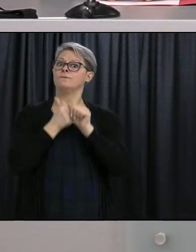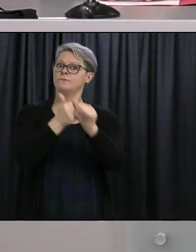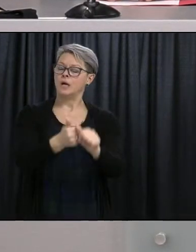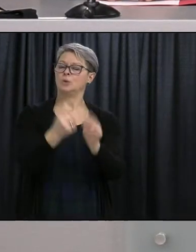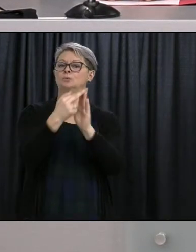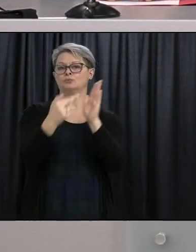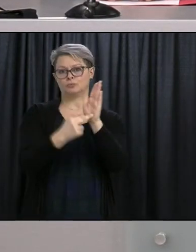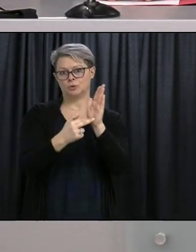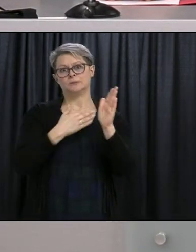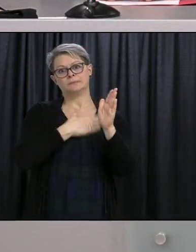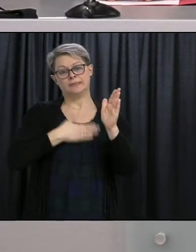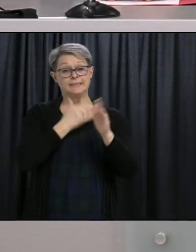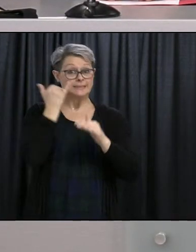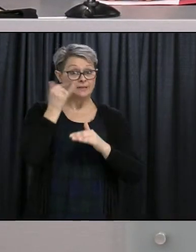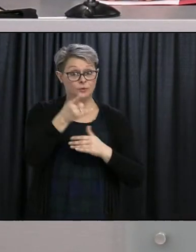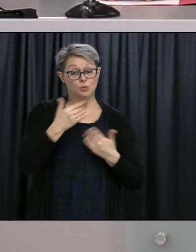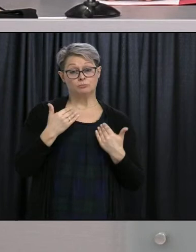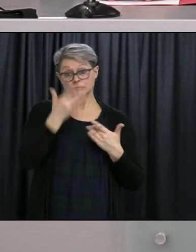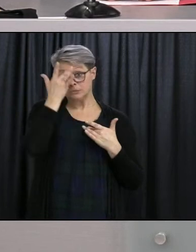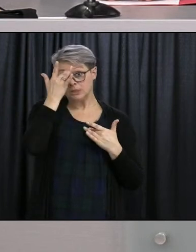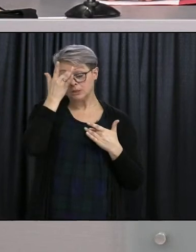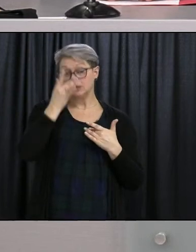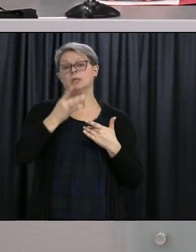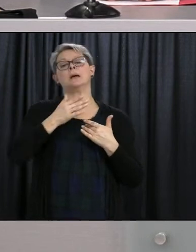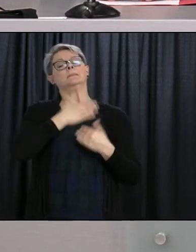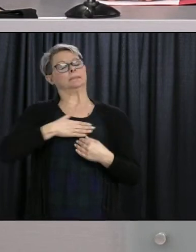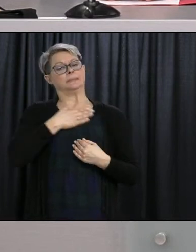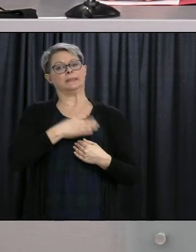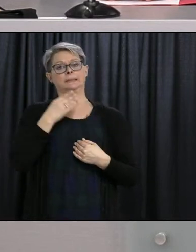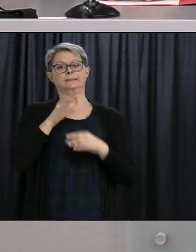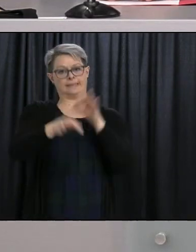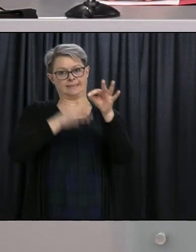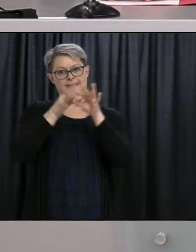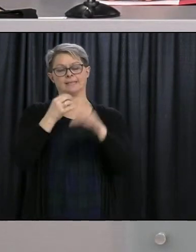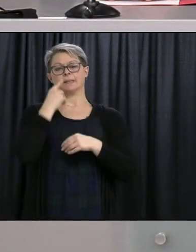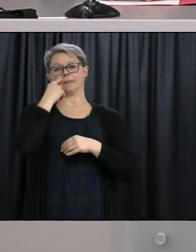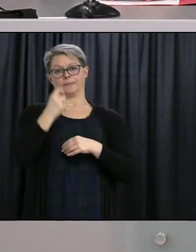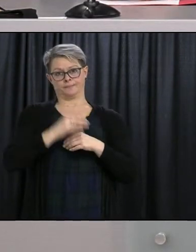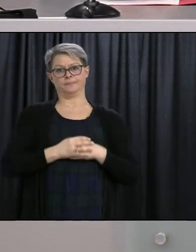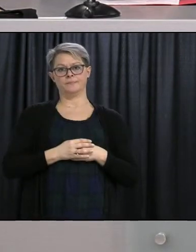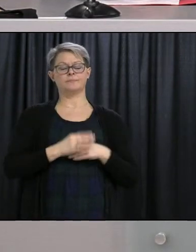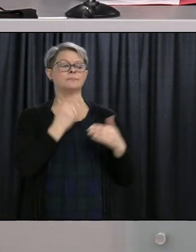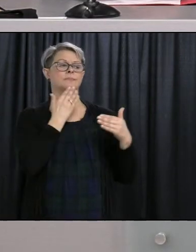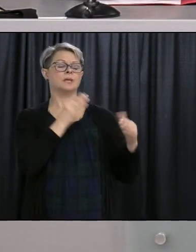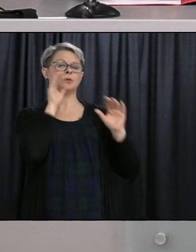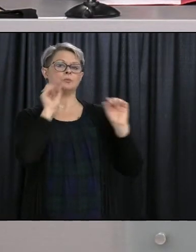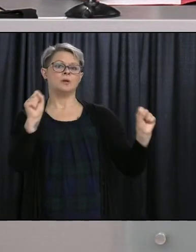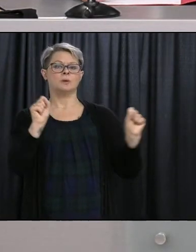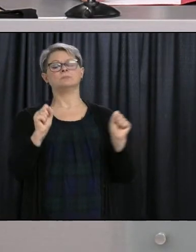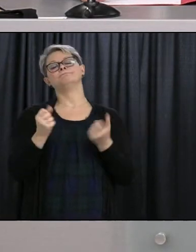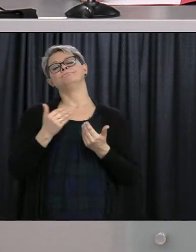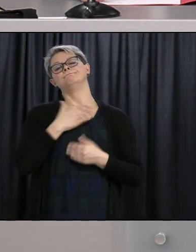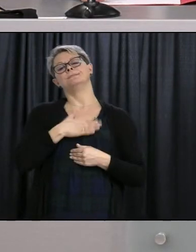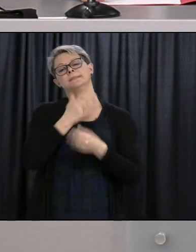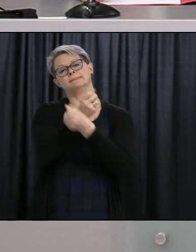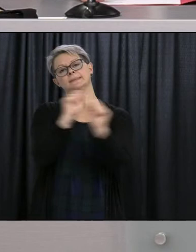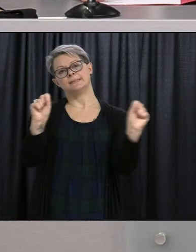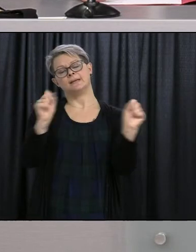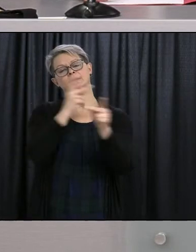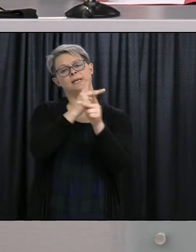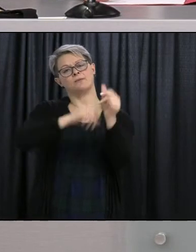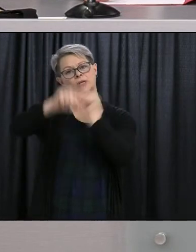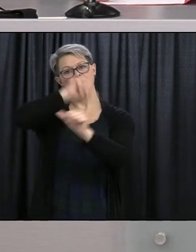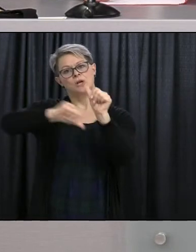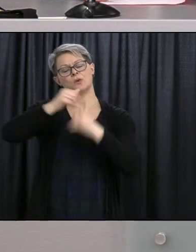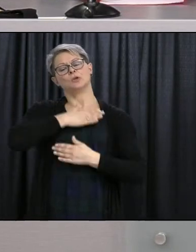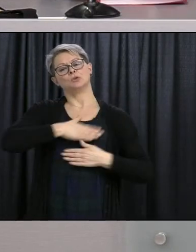public health advice and get a test if you have a symptom. Thank you, Premier. Stay safe, everyone. Take care of yourselves and each other, and enjoy